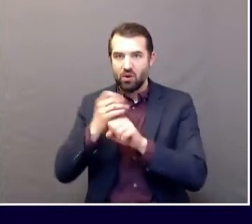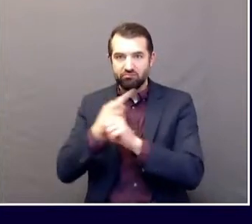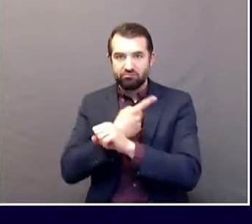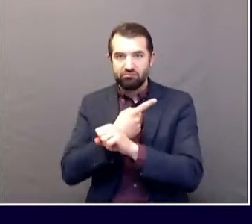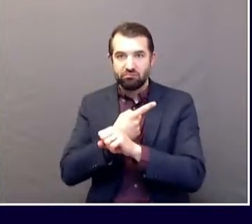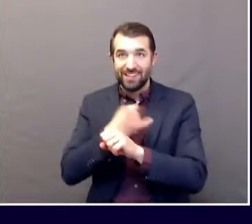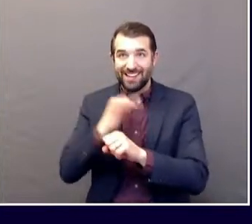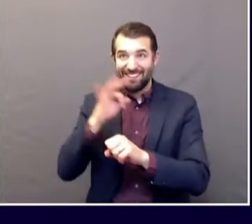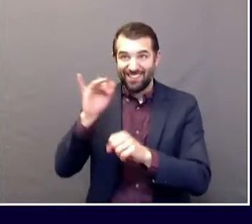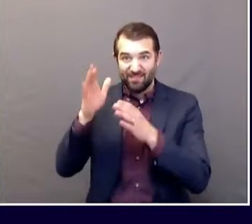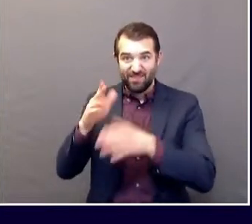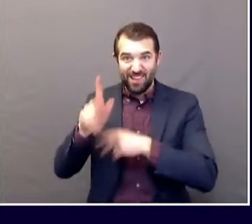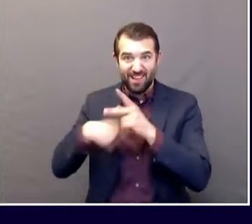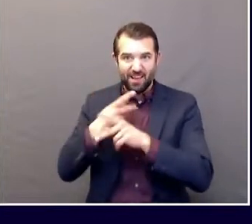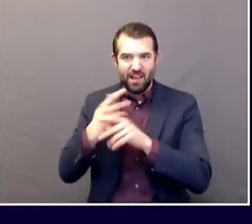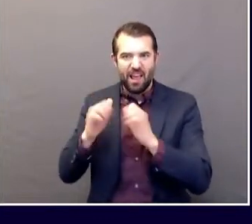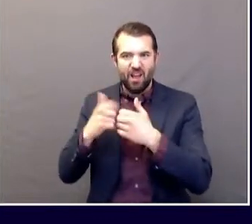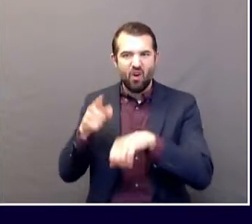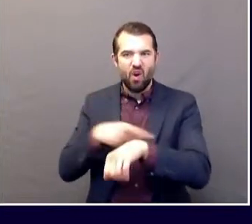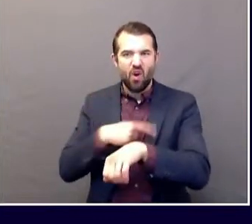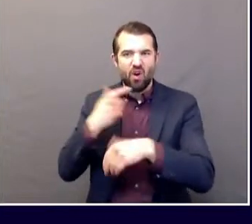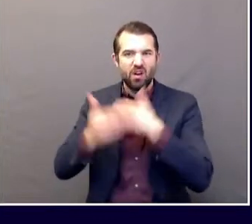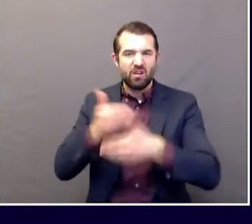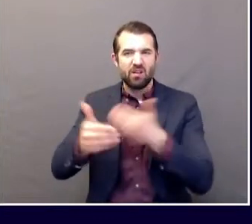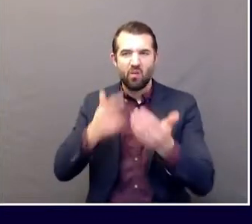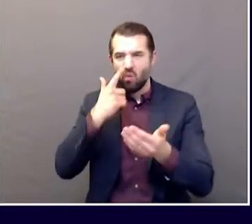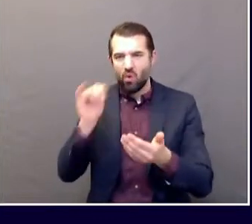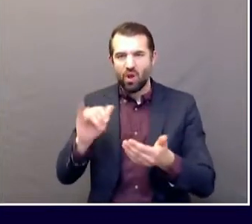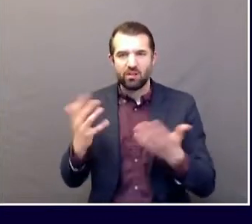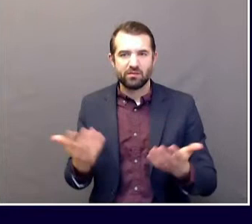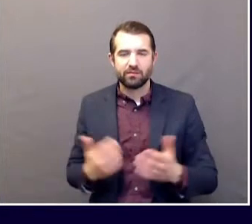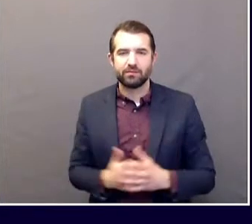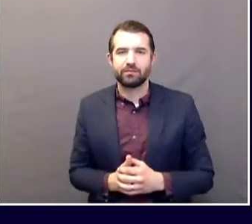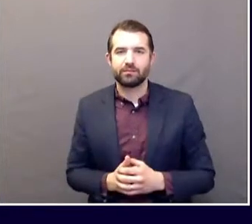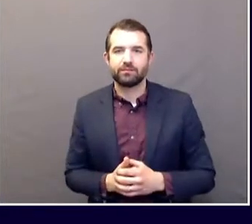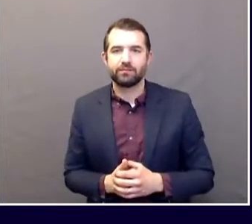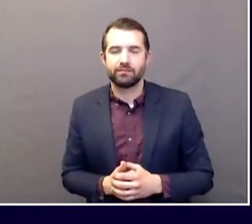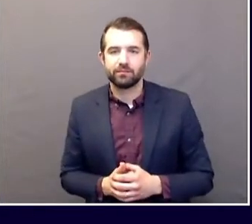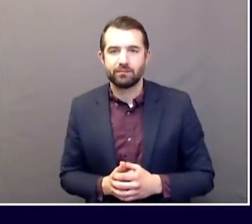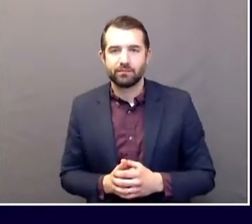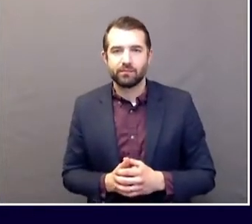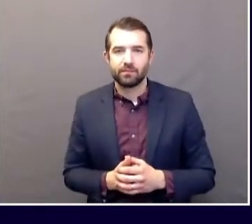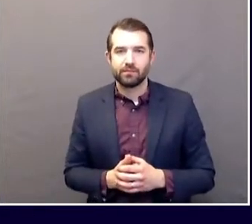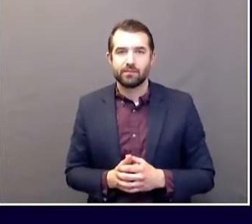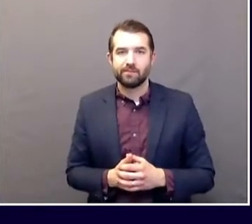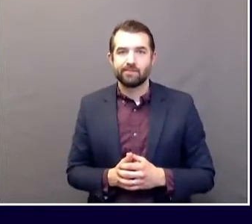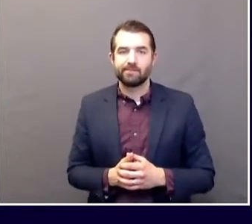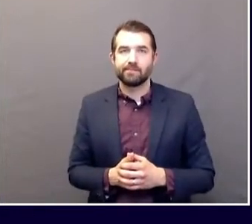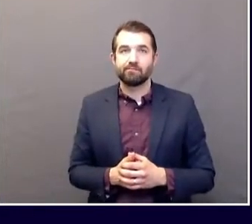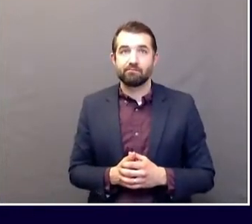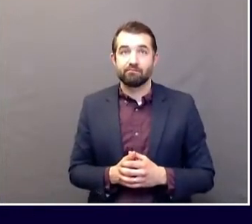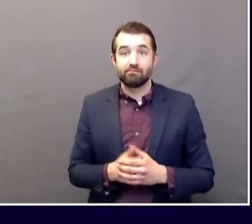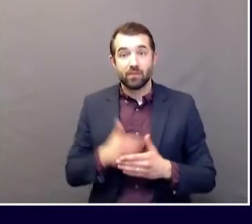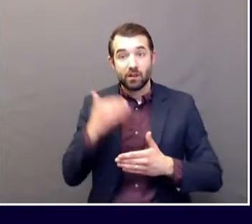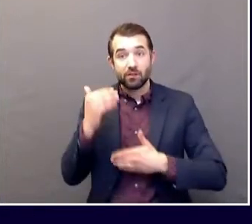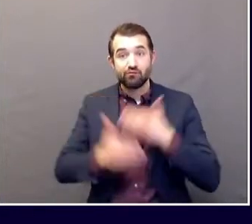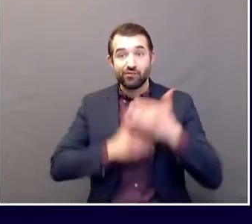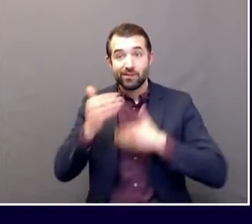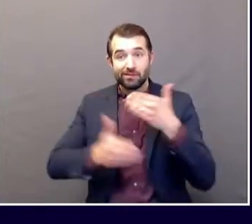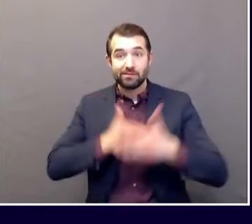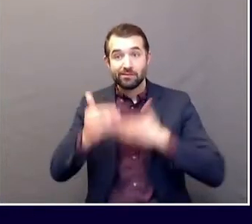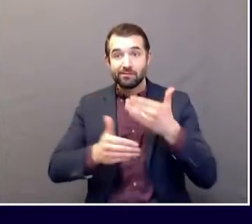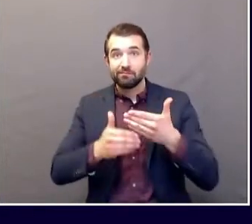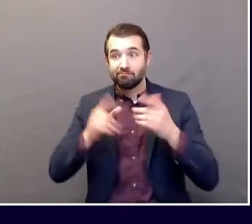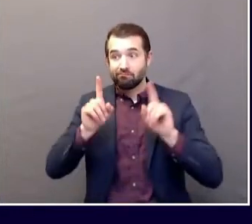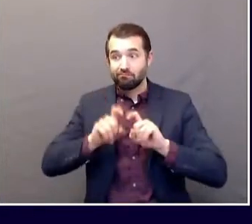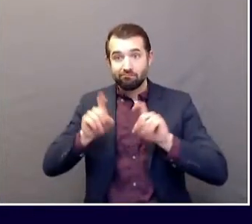Well, so the process of testing and undertaking that whole genomic sequencing which really is something that we do in partnership